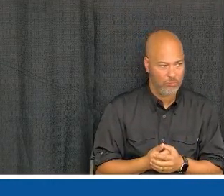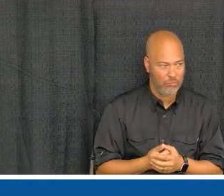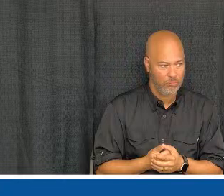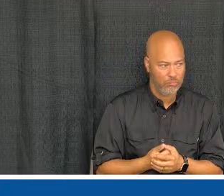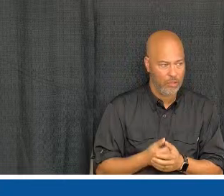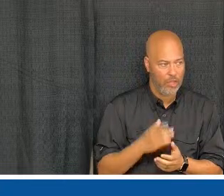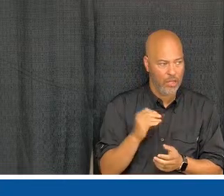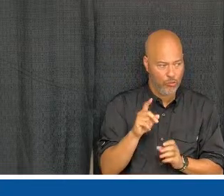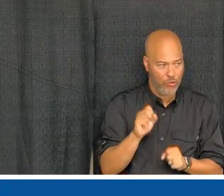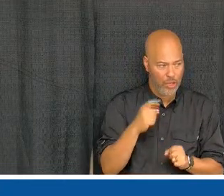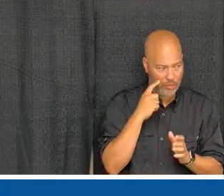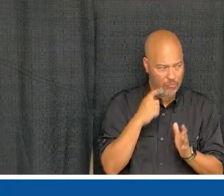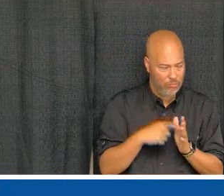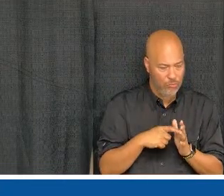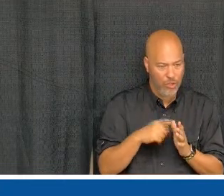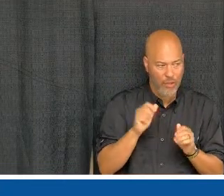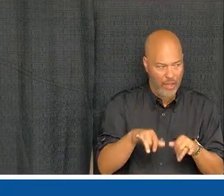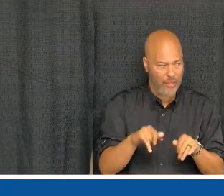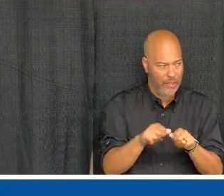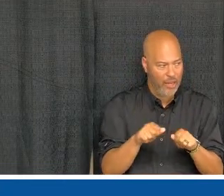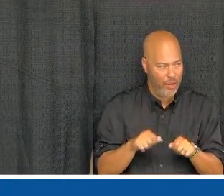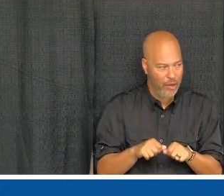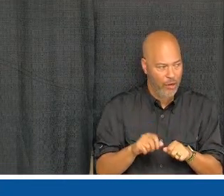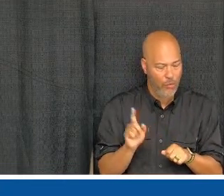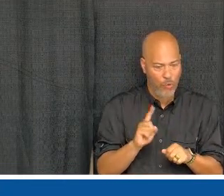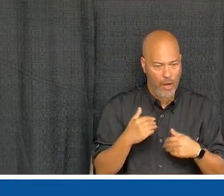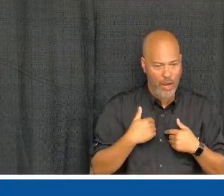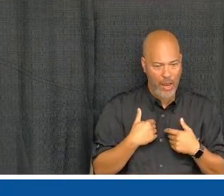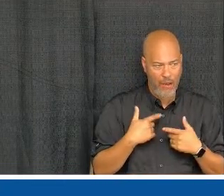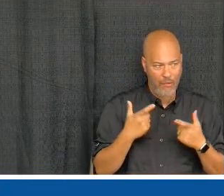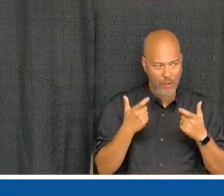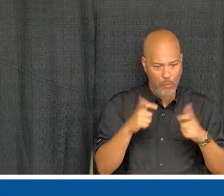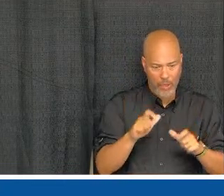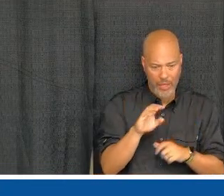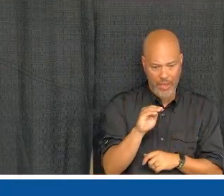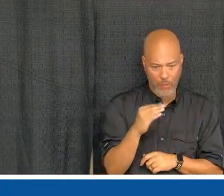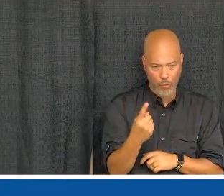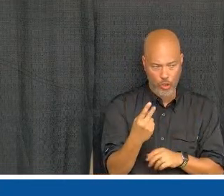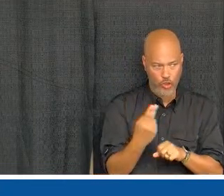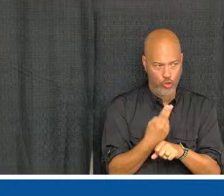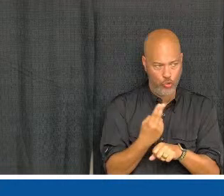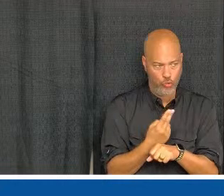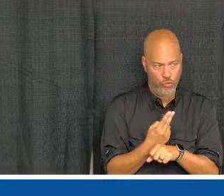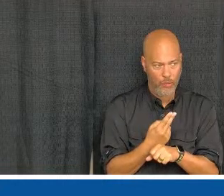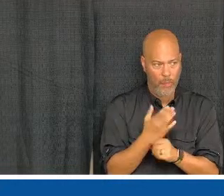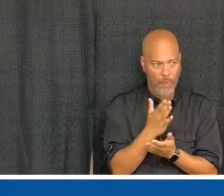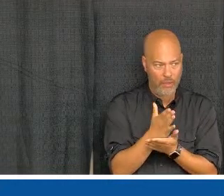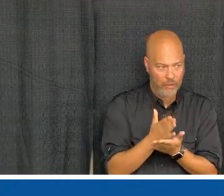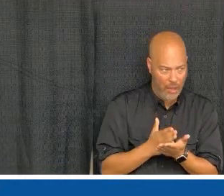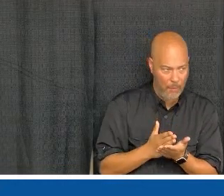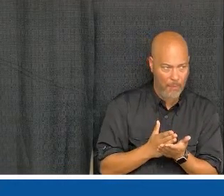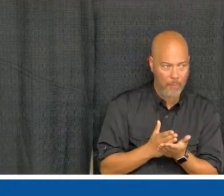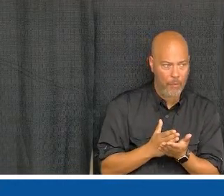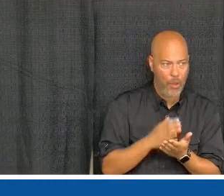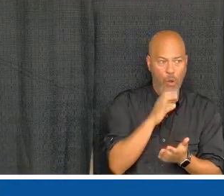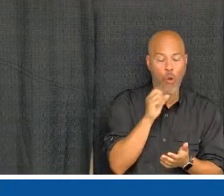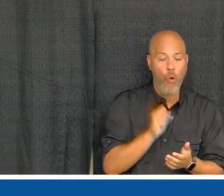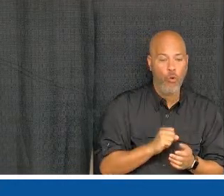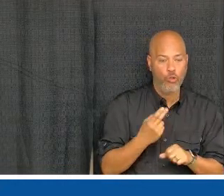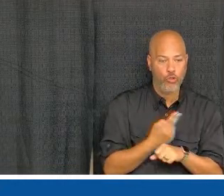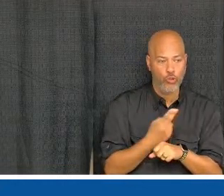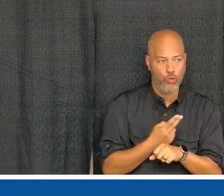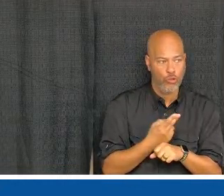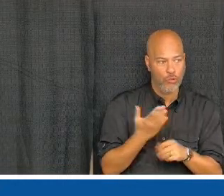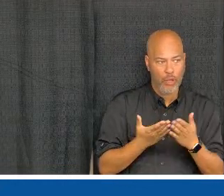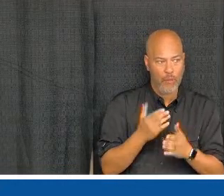And here you can see it. So this is an area where there's a significant amount of M1 uses. There's some older uses that maybe